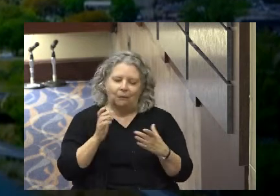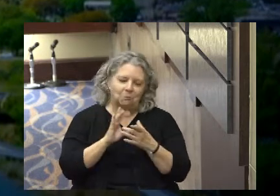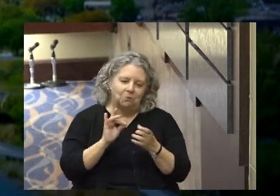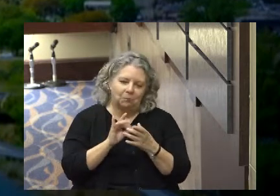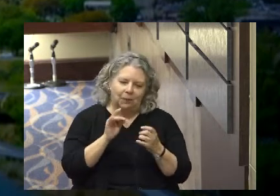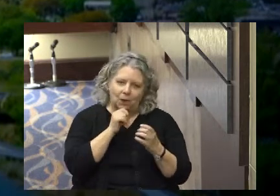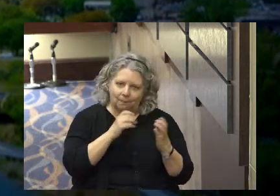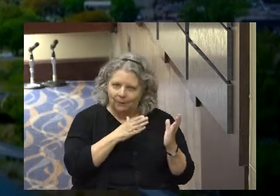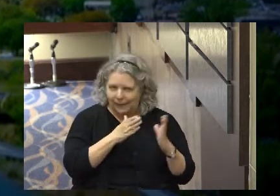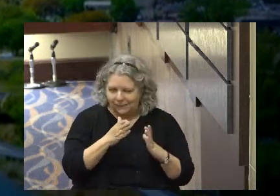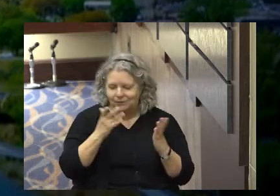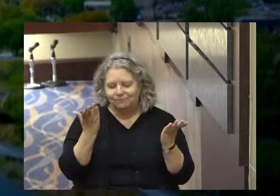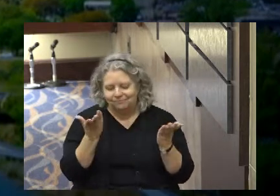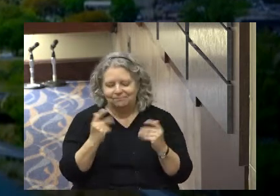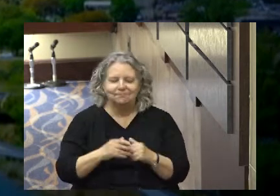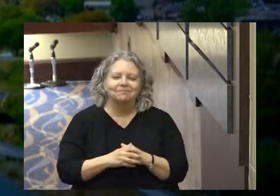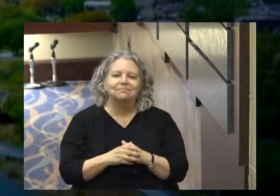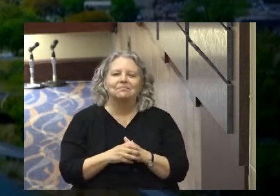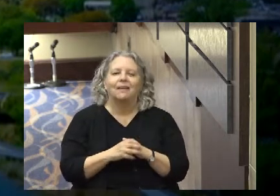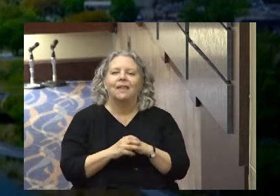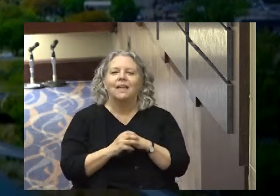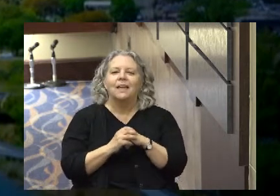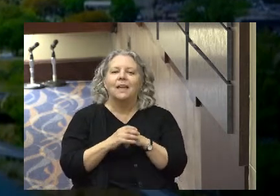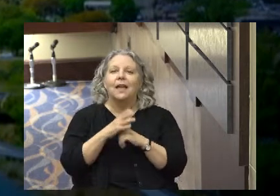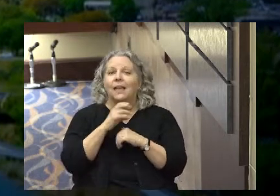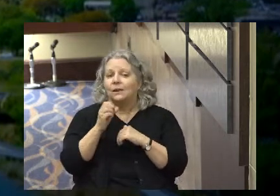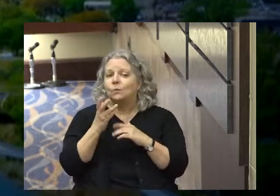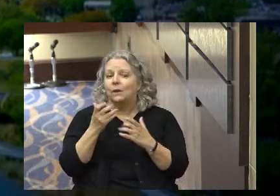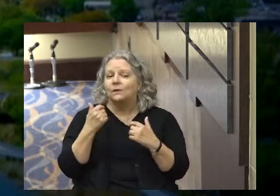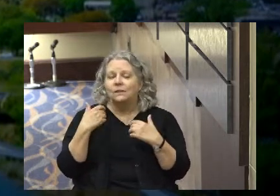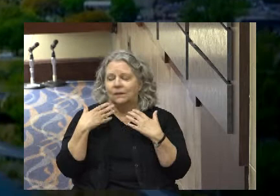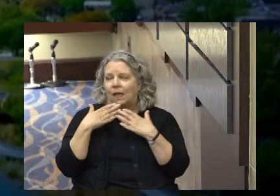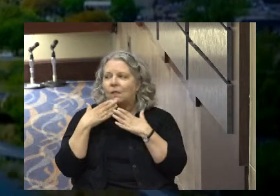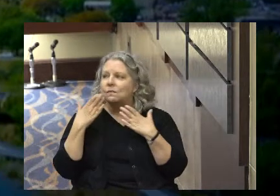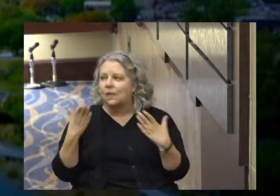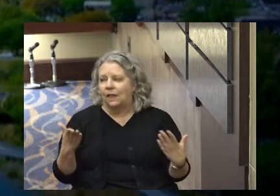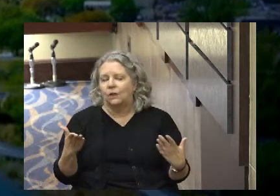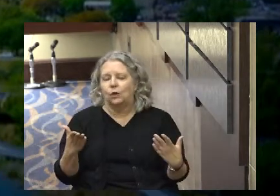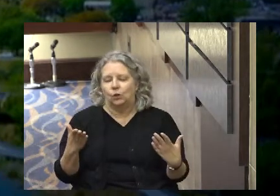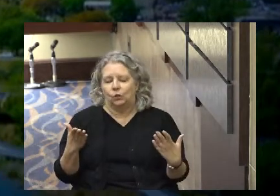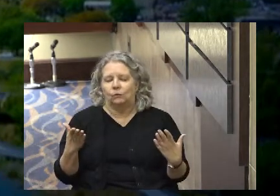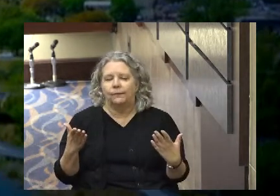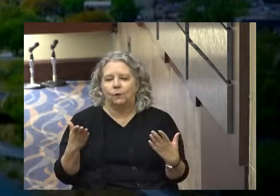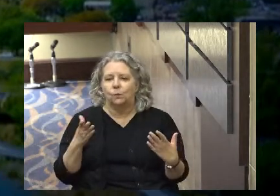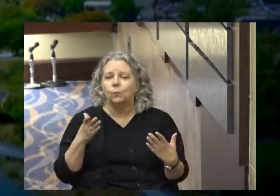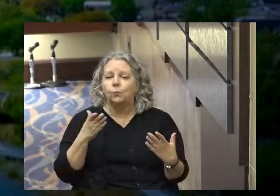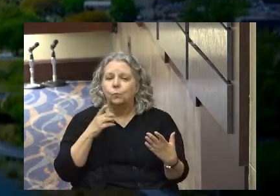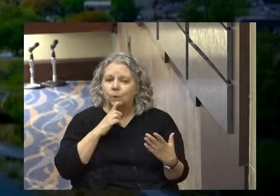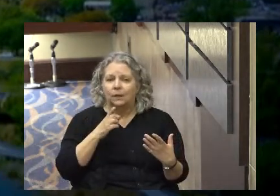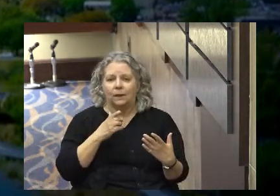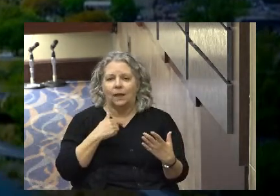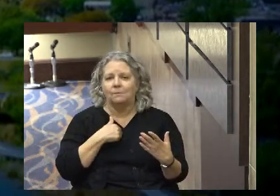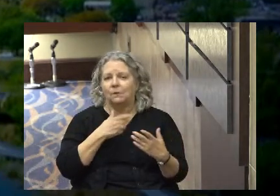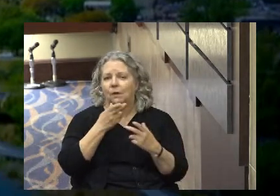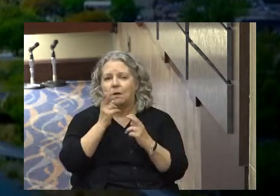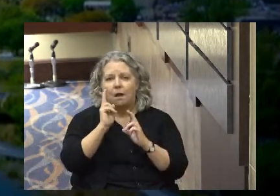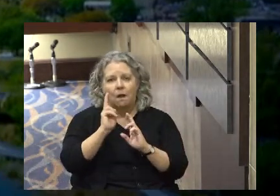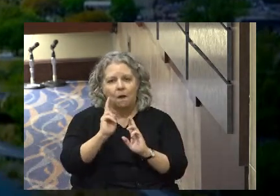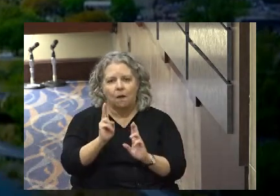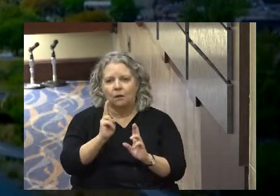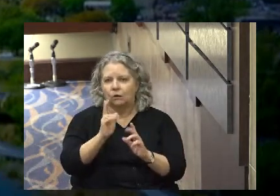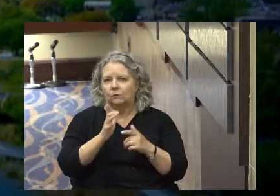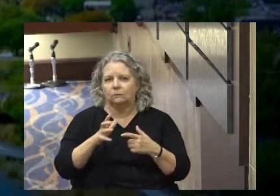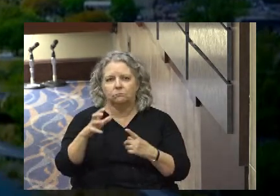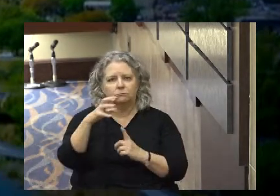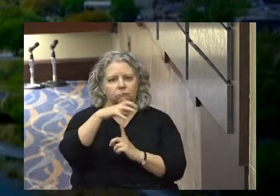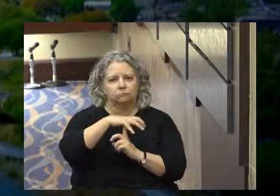deviation. And just say thanks. It is an honor of a lifetime, and I don't use that phrase lightly.